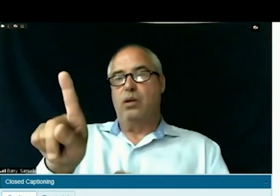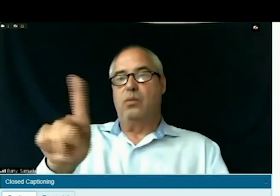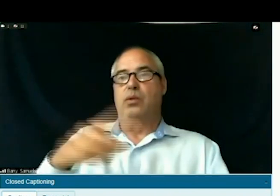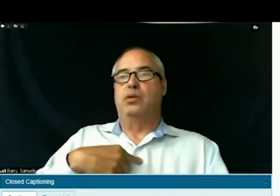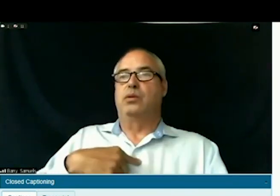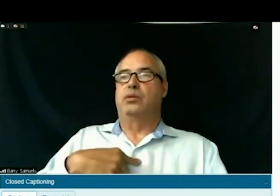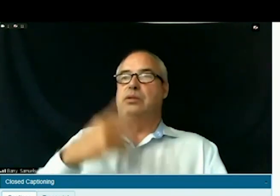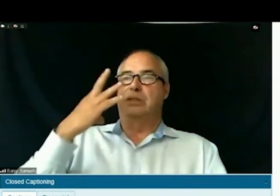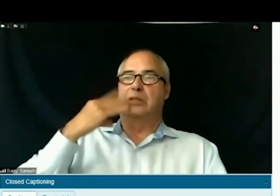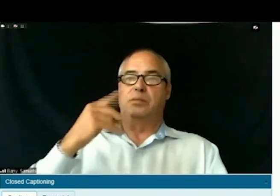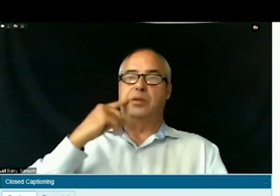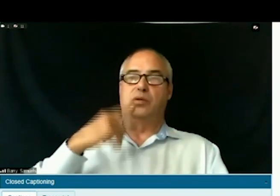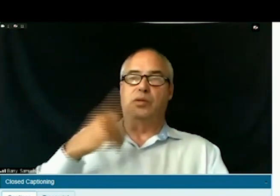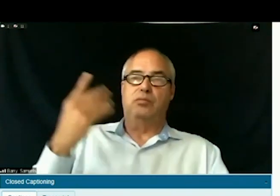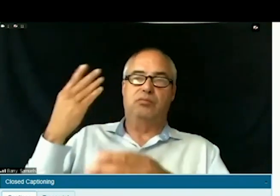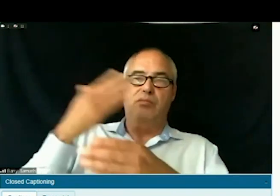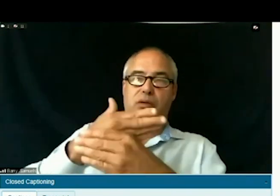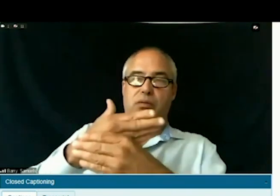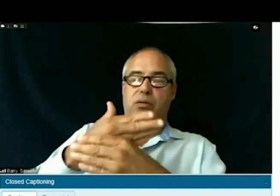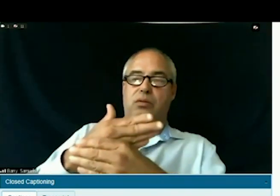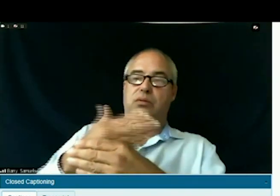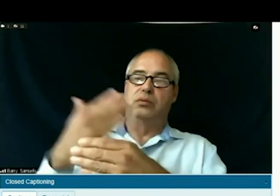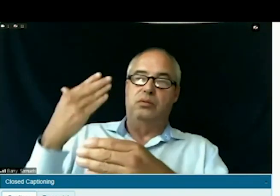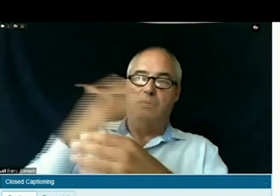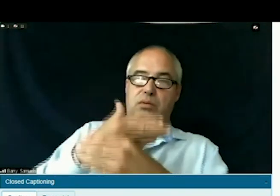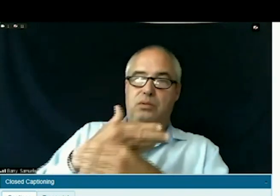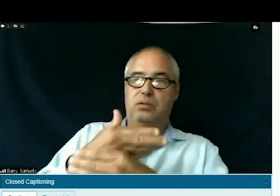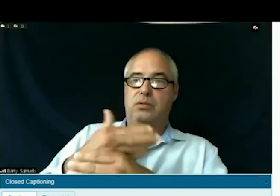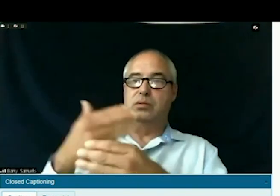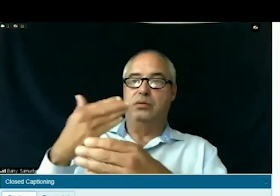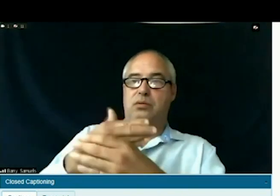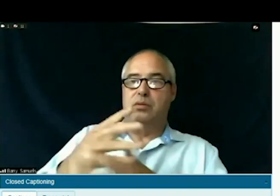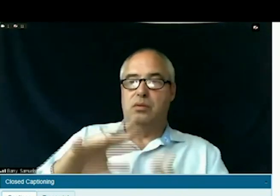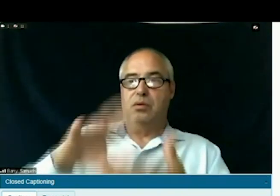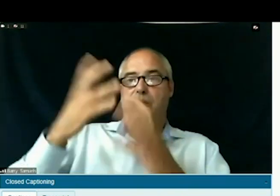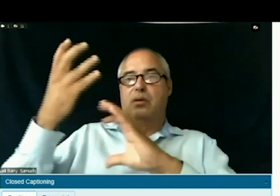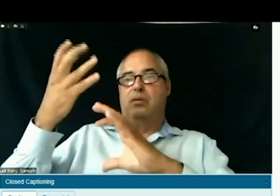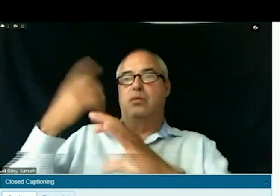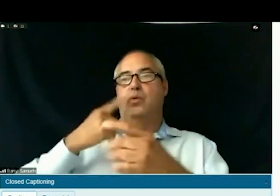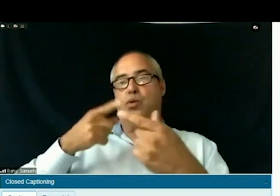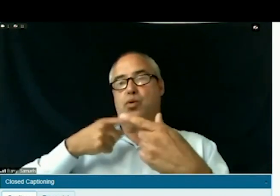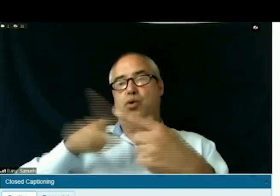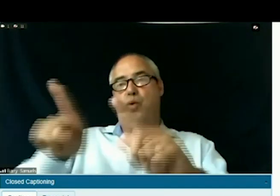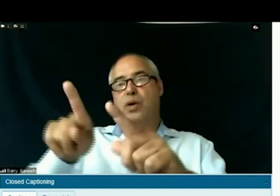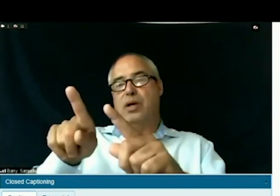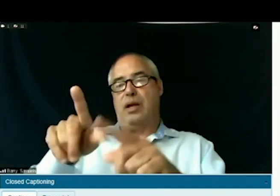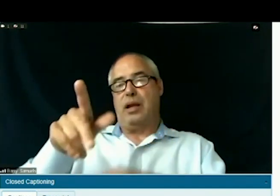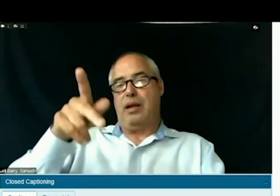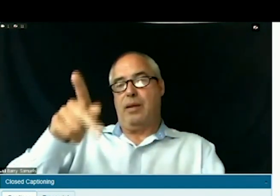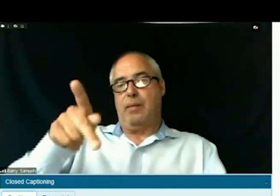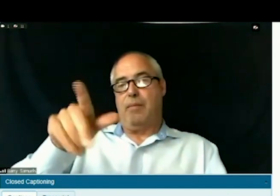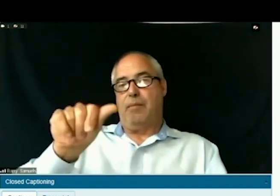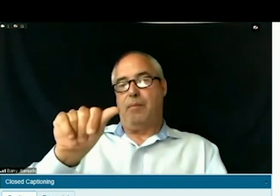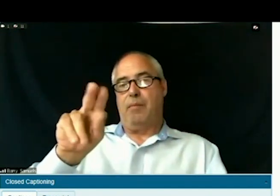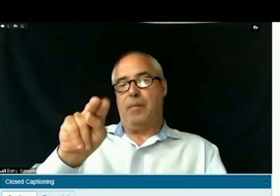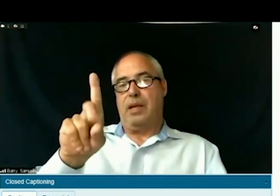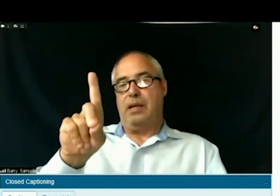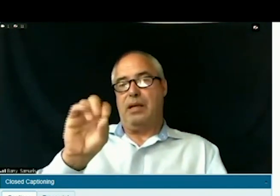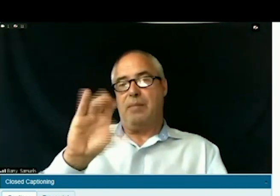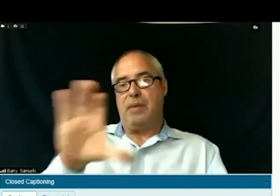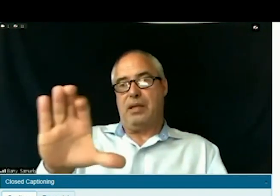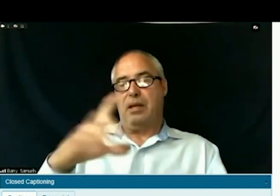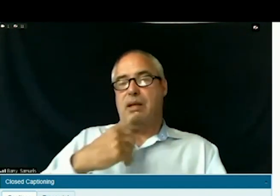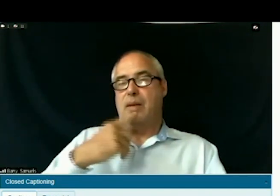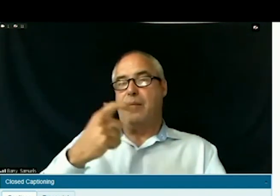disruption and utilization of services due to widespread impact of the pandemic. And they had major limitations on aspects